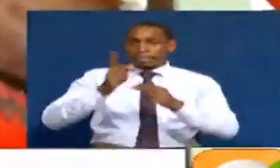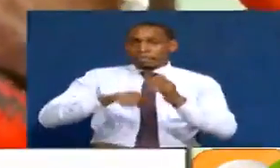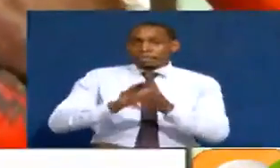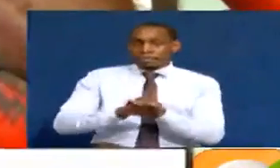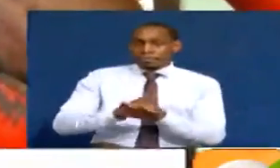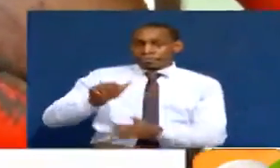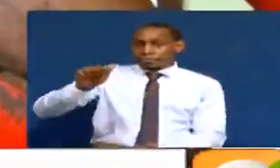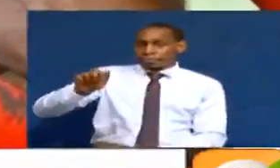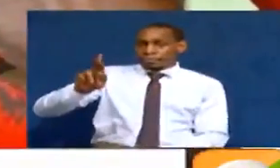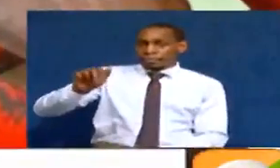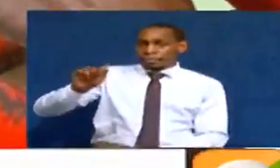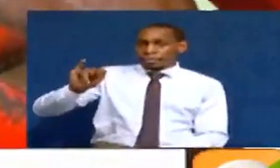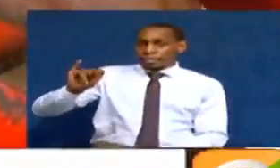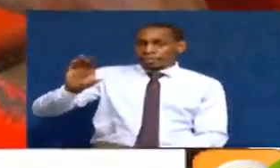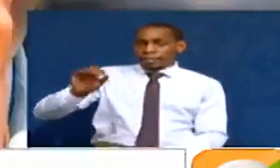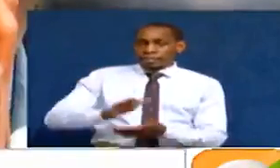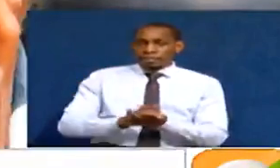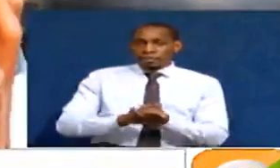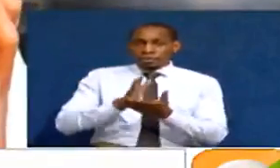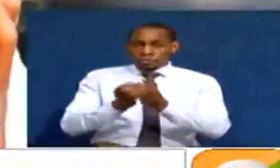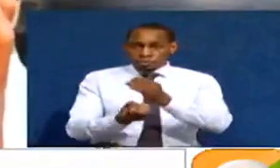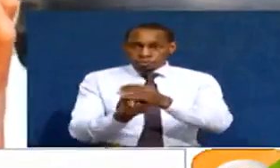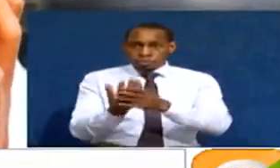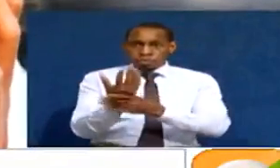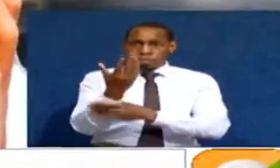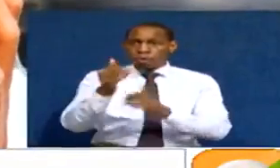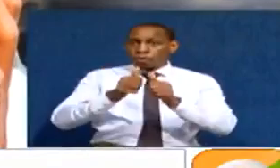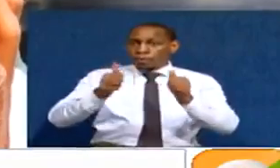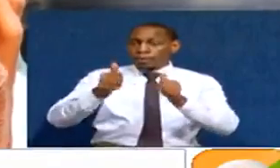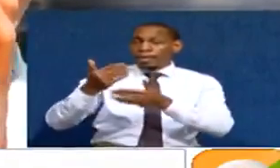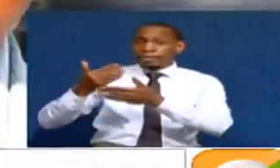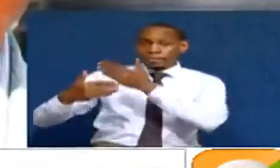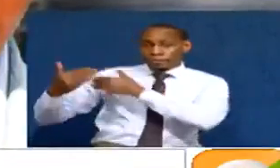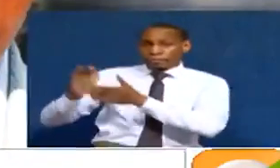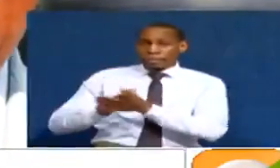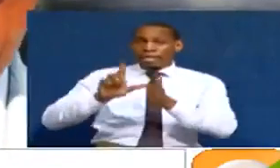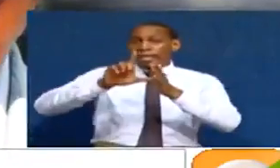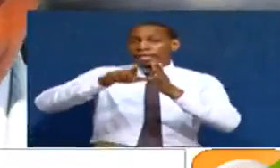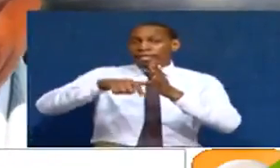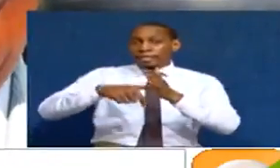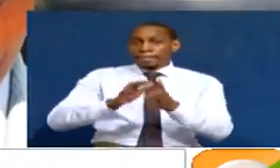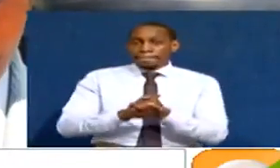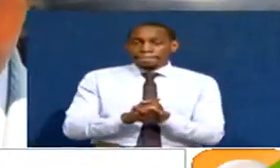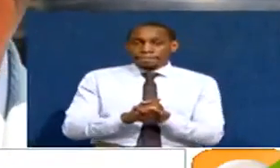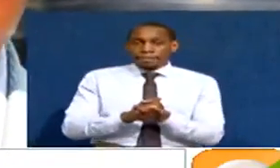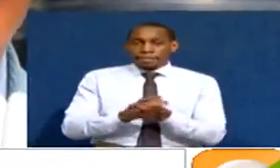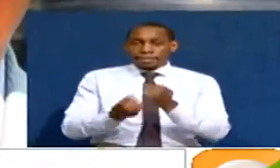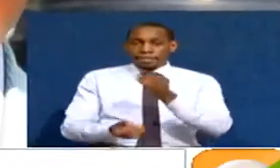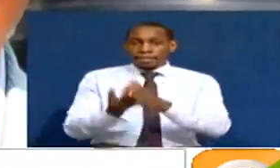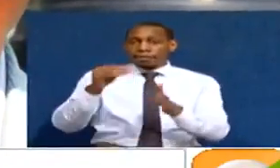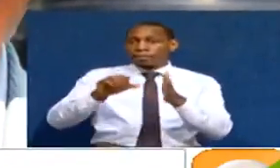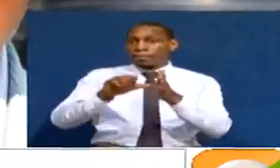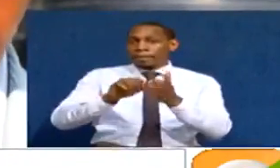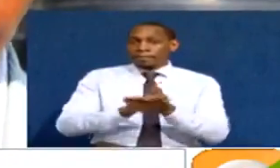Arabica. Ina flower vizuri sana mwanzo. Mwishowe inaanza kupata